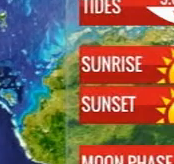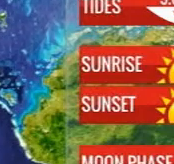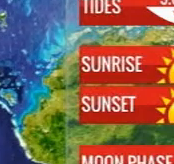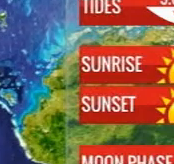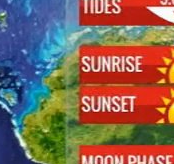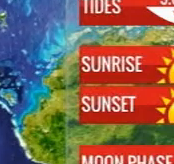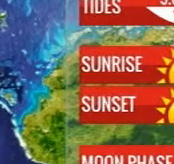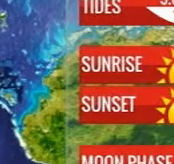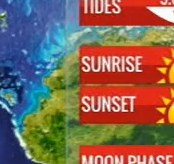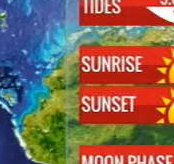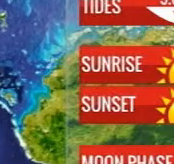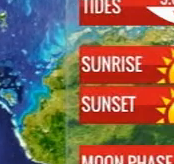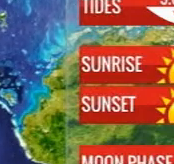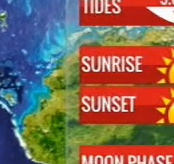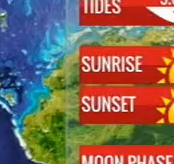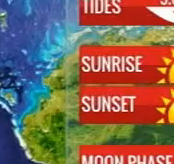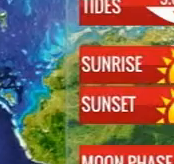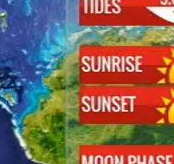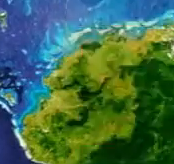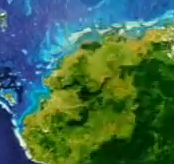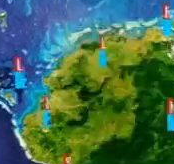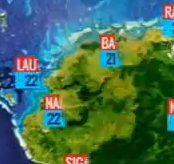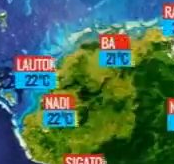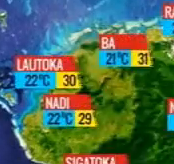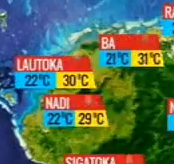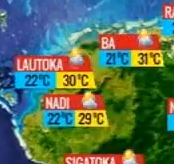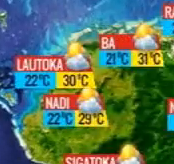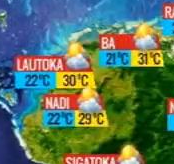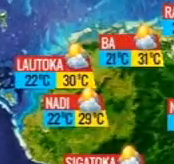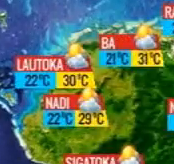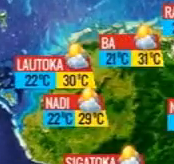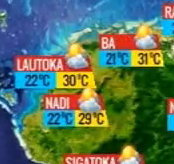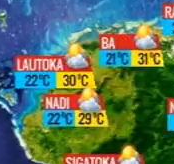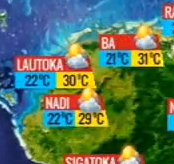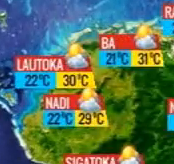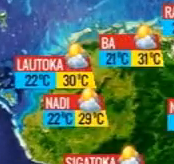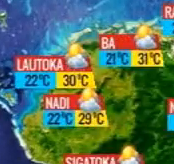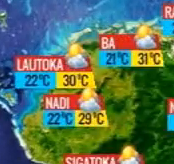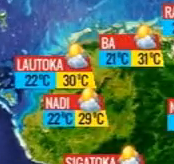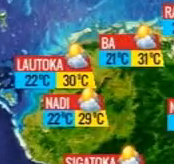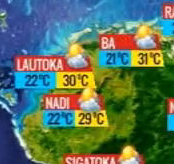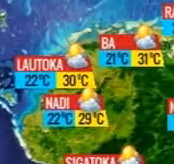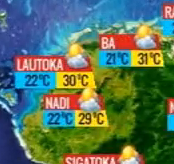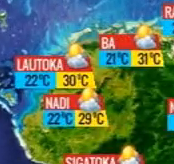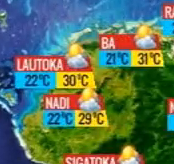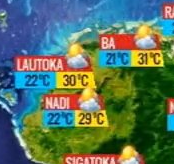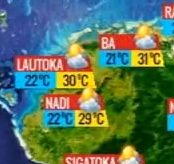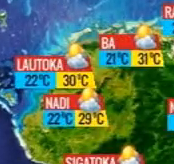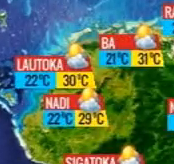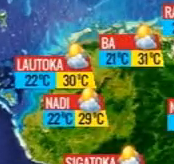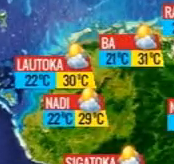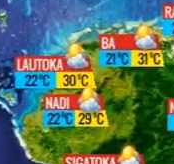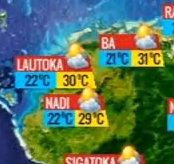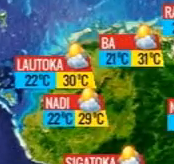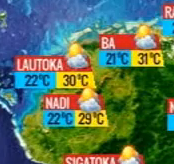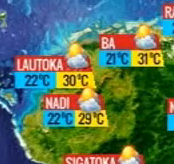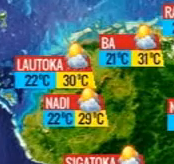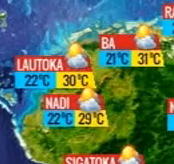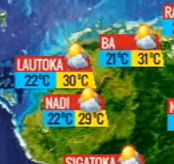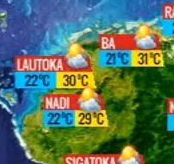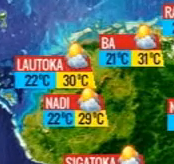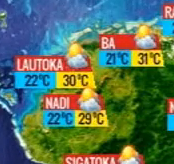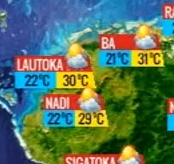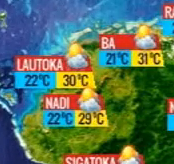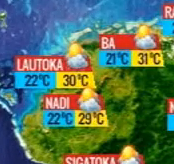a.m. Sunrise at 6:38. For tomorrow, we're almost to the midweek with conditions looking to improve